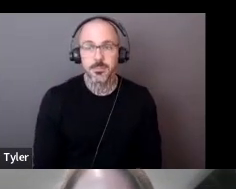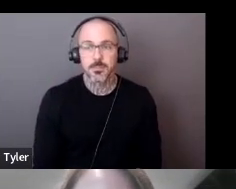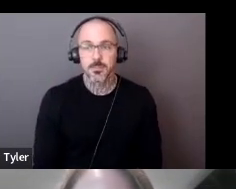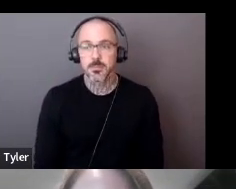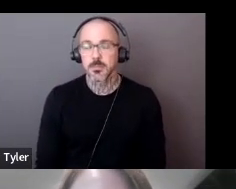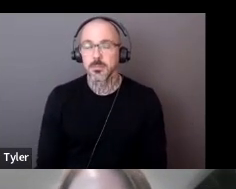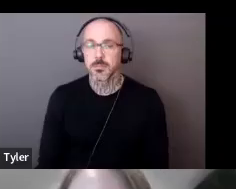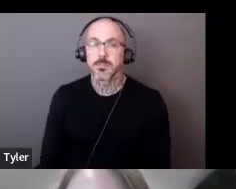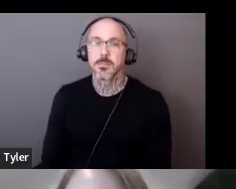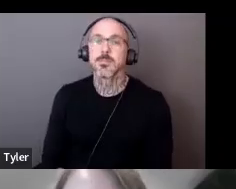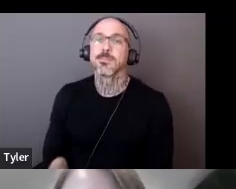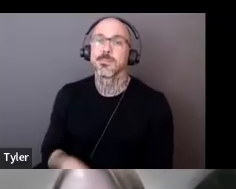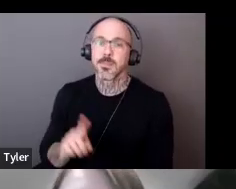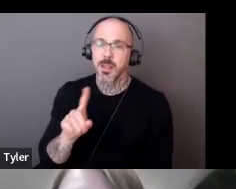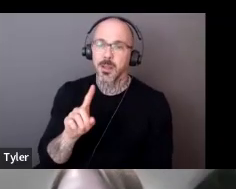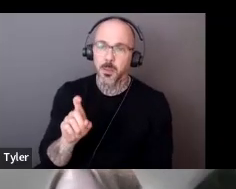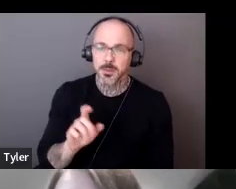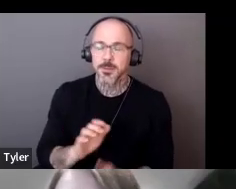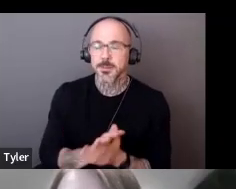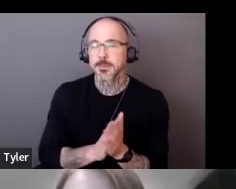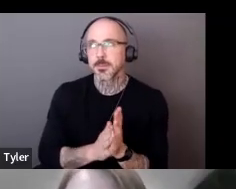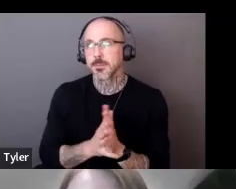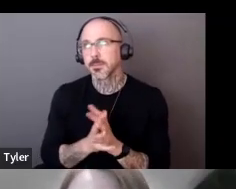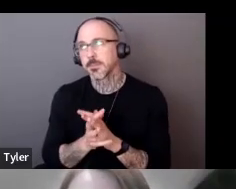and comment